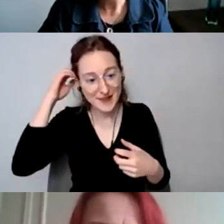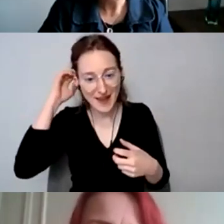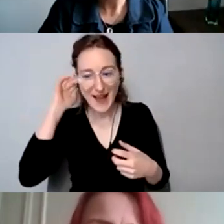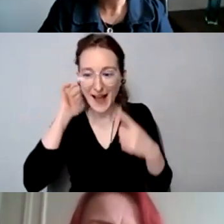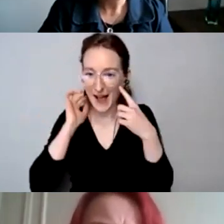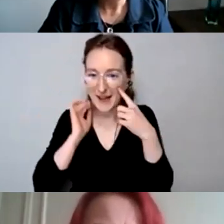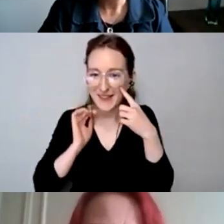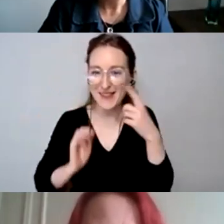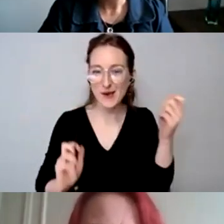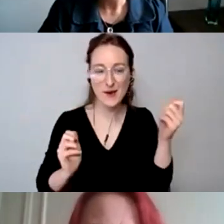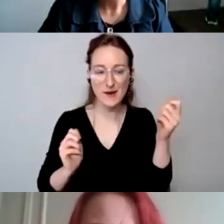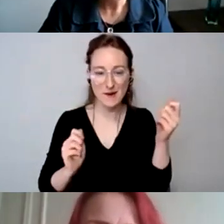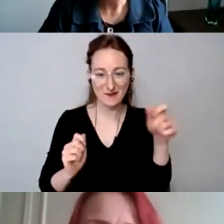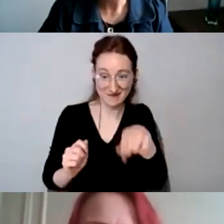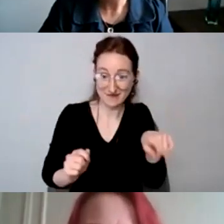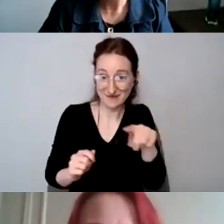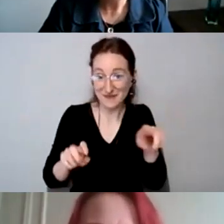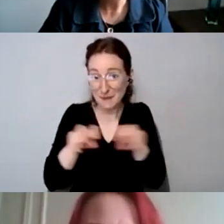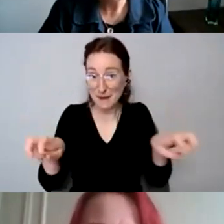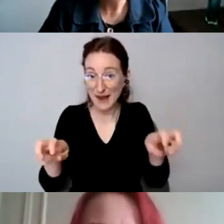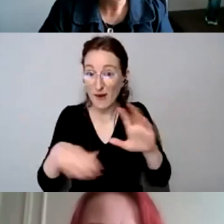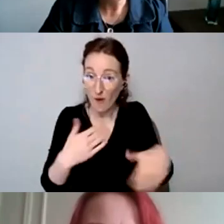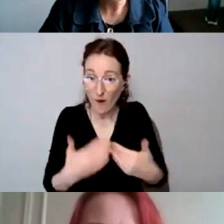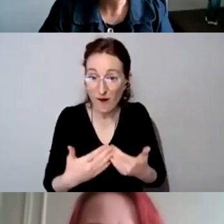mostly are able-bodied. So